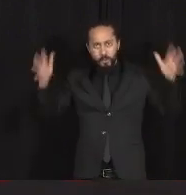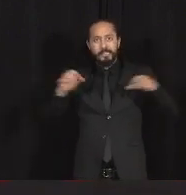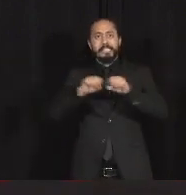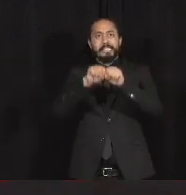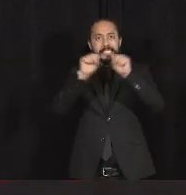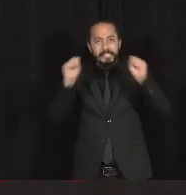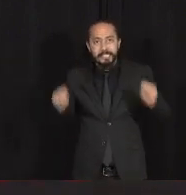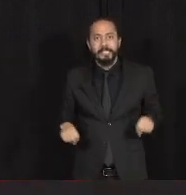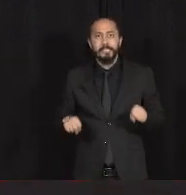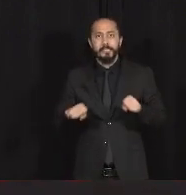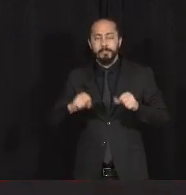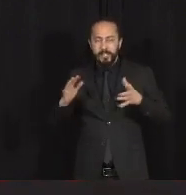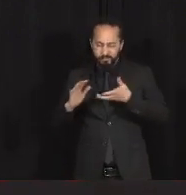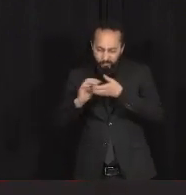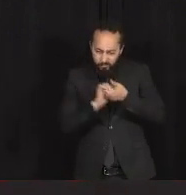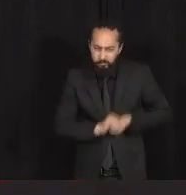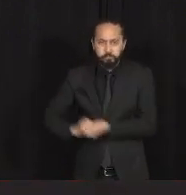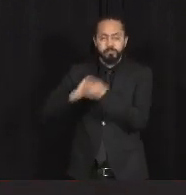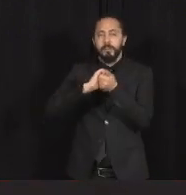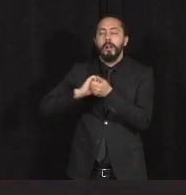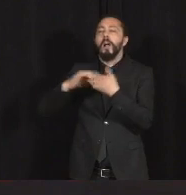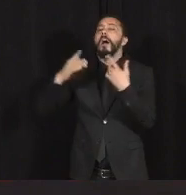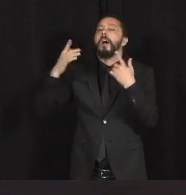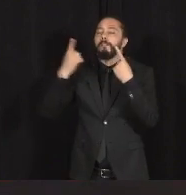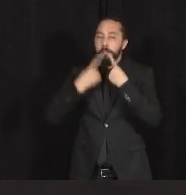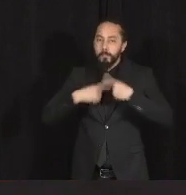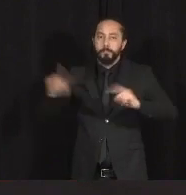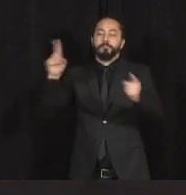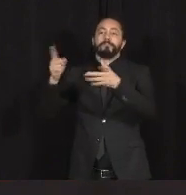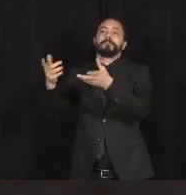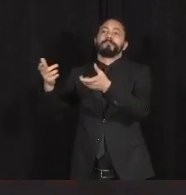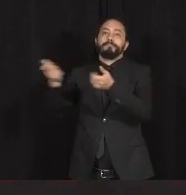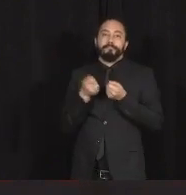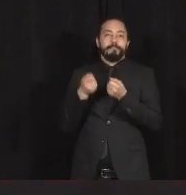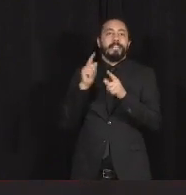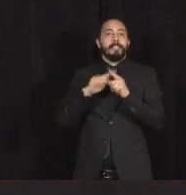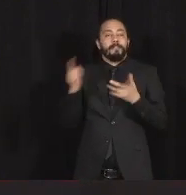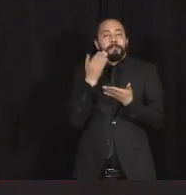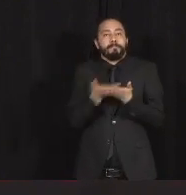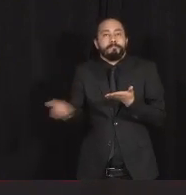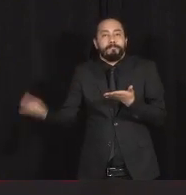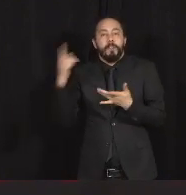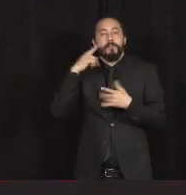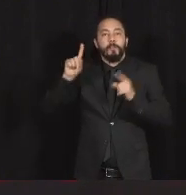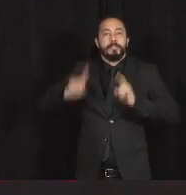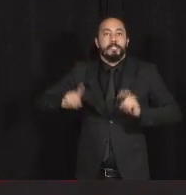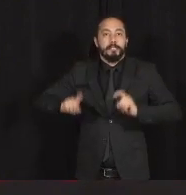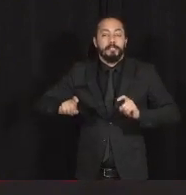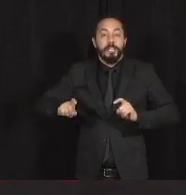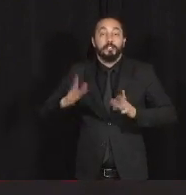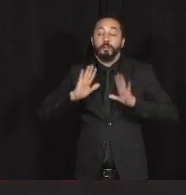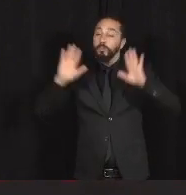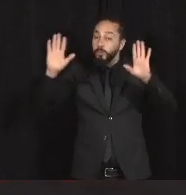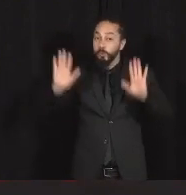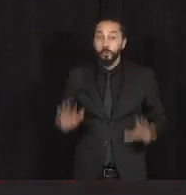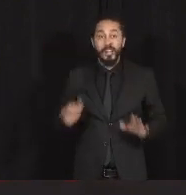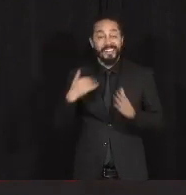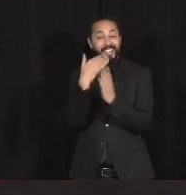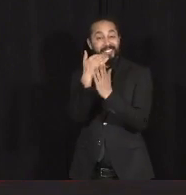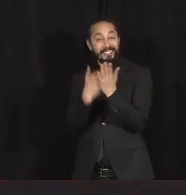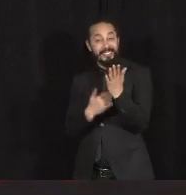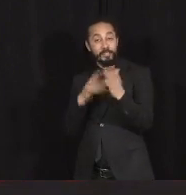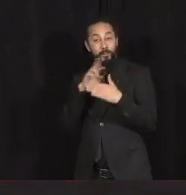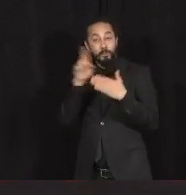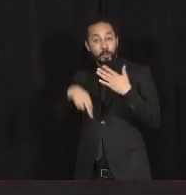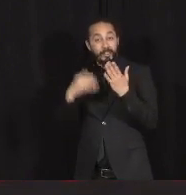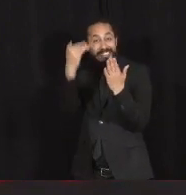testing, and it's great that we now have eliminated our backlog and that we can test in a strategic way. Okay, we'll